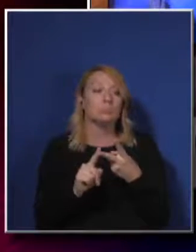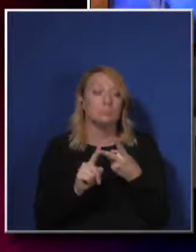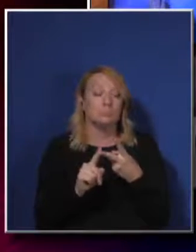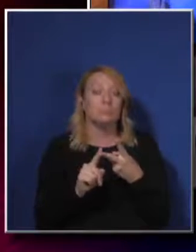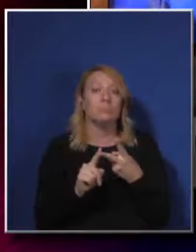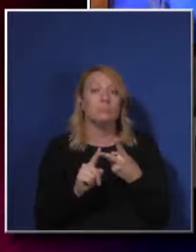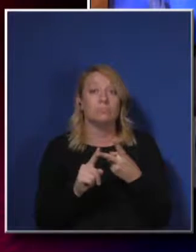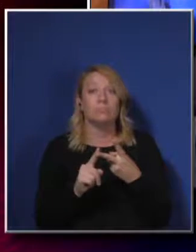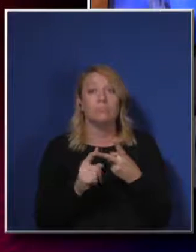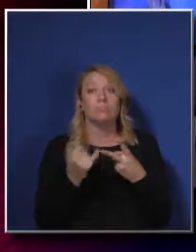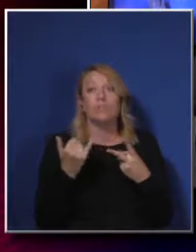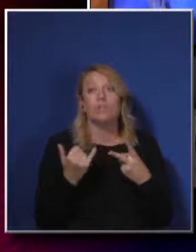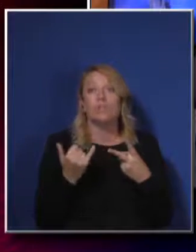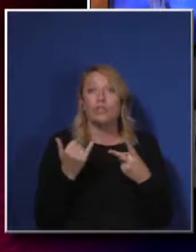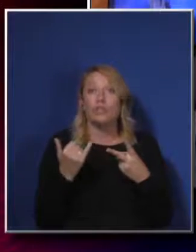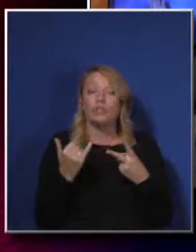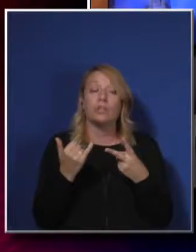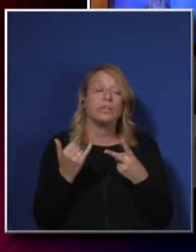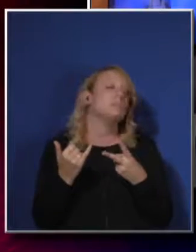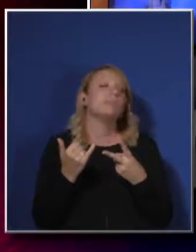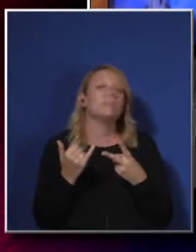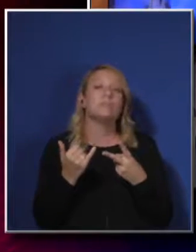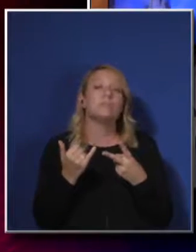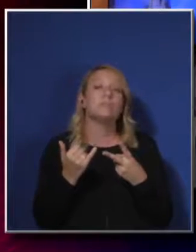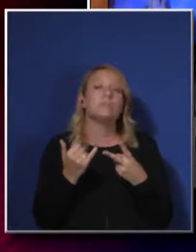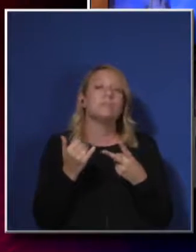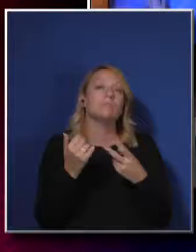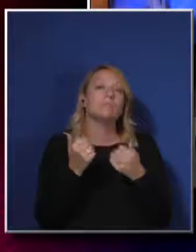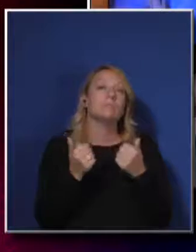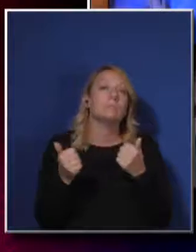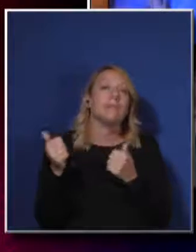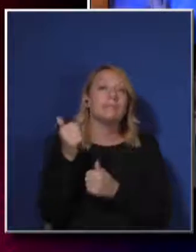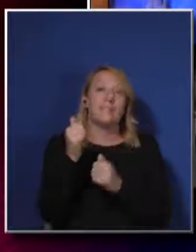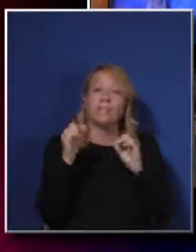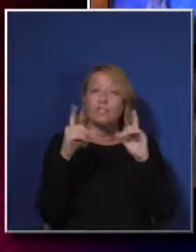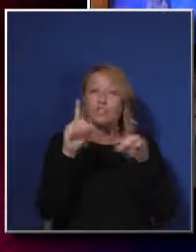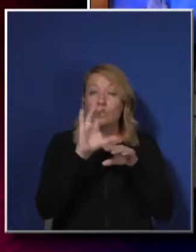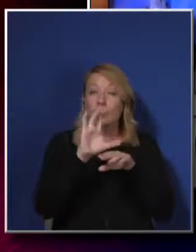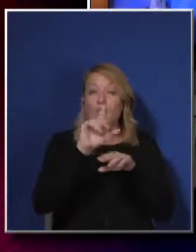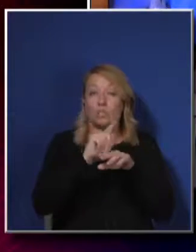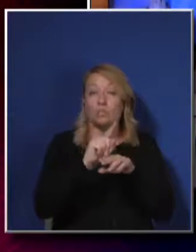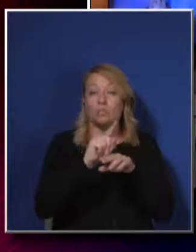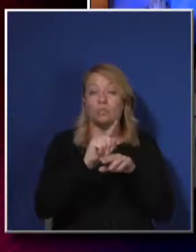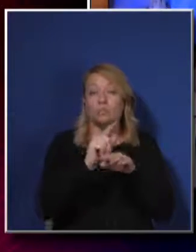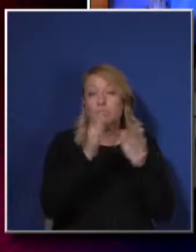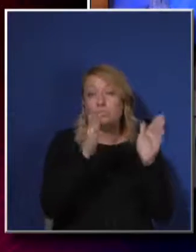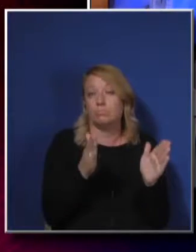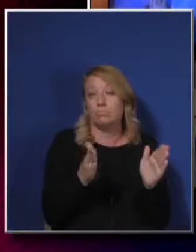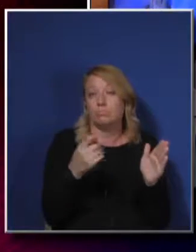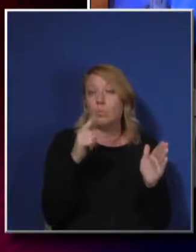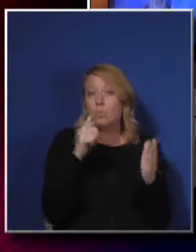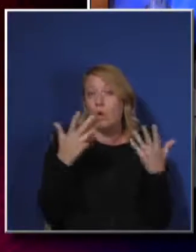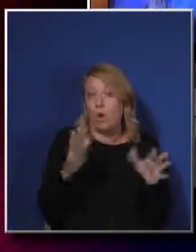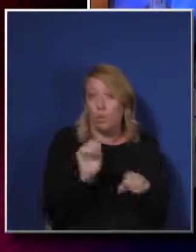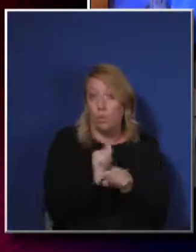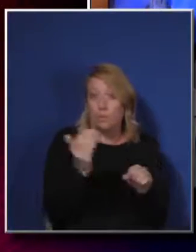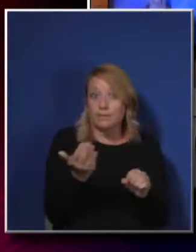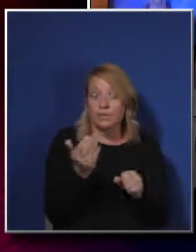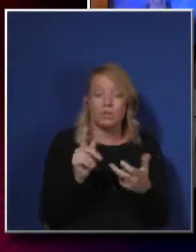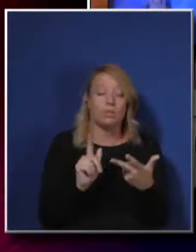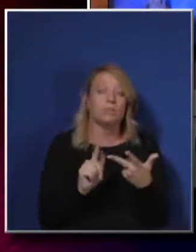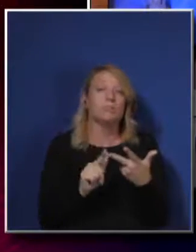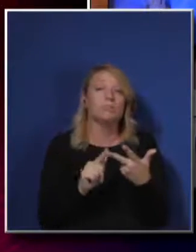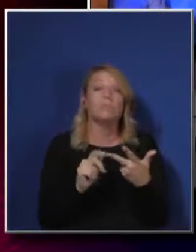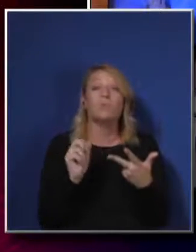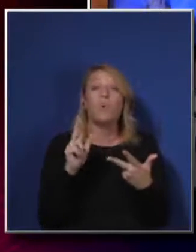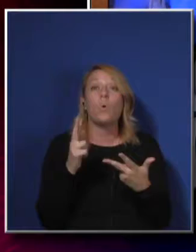use the current executive education consultant that we have right now, or